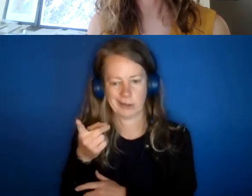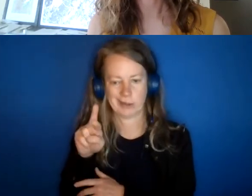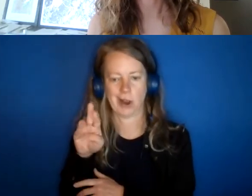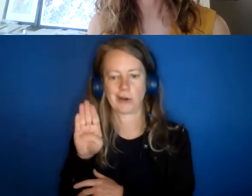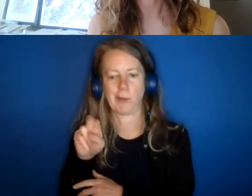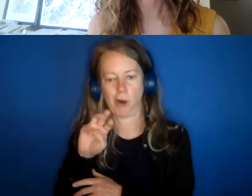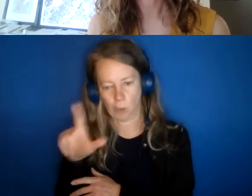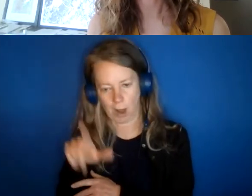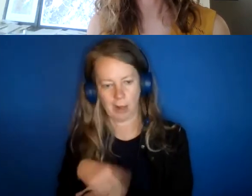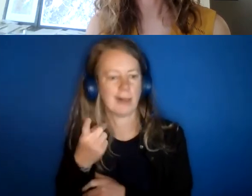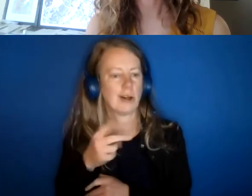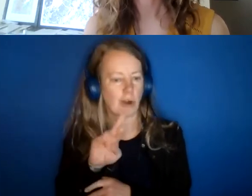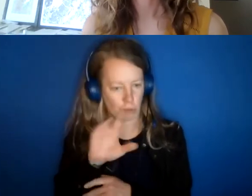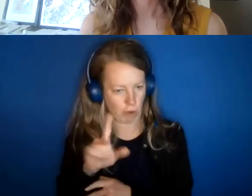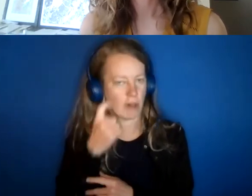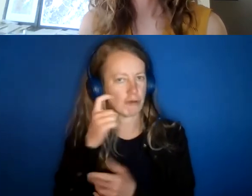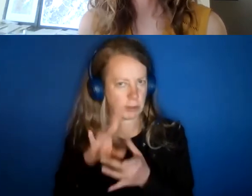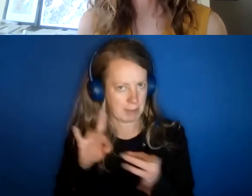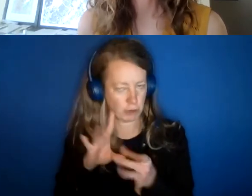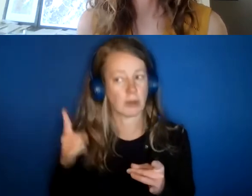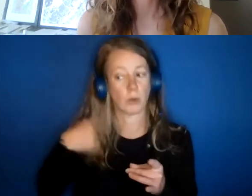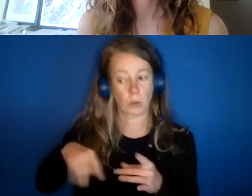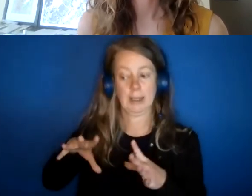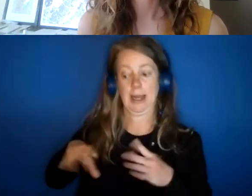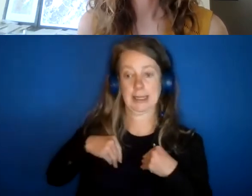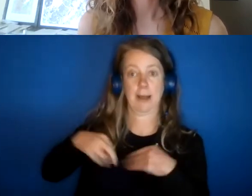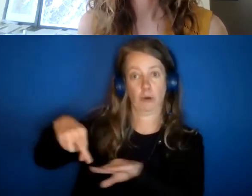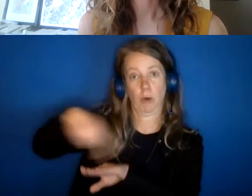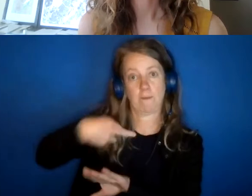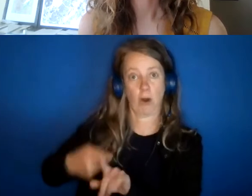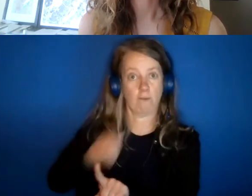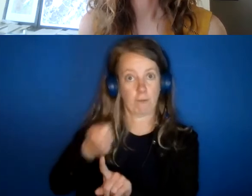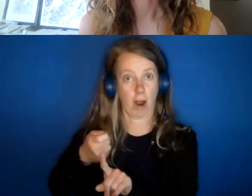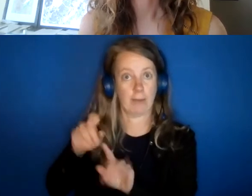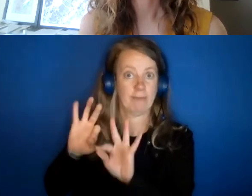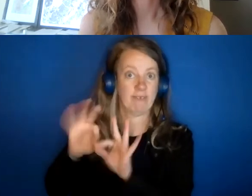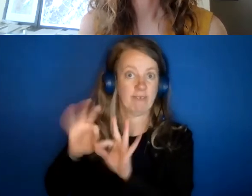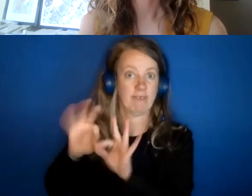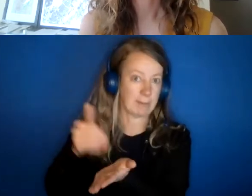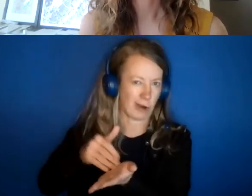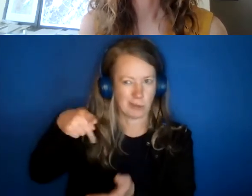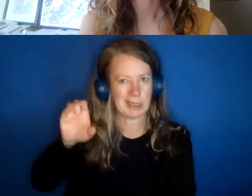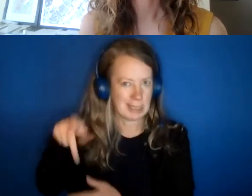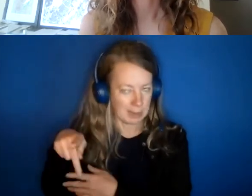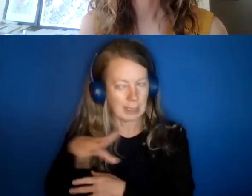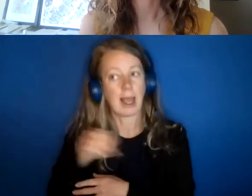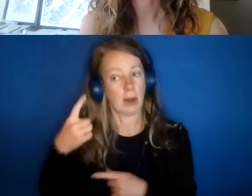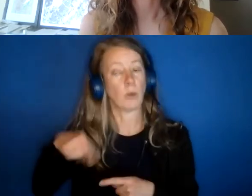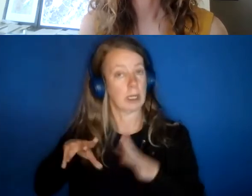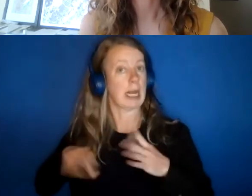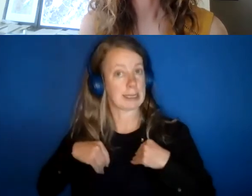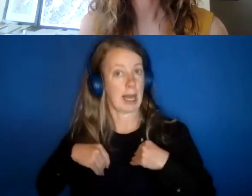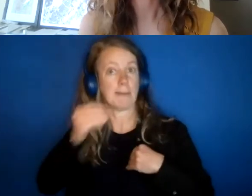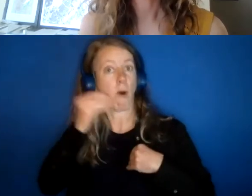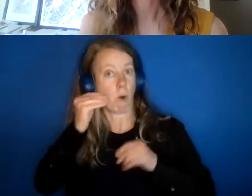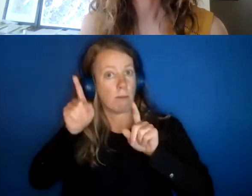we accept referrals from primary doctors and test results from home or any